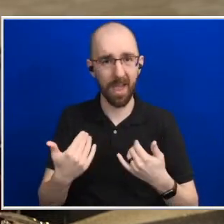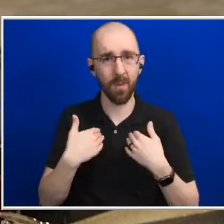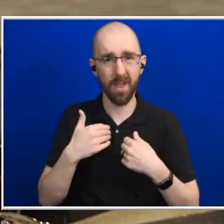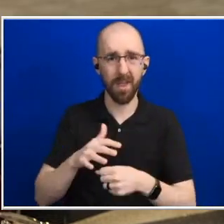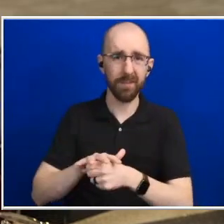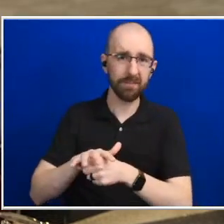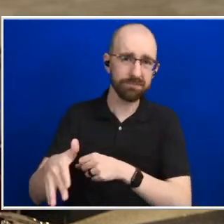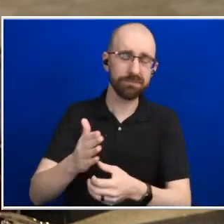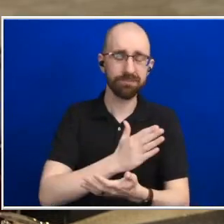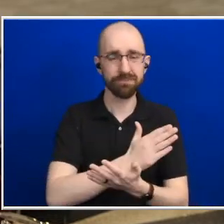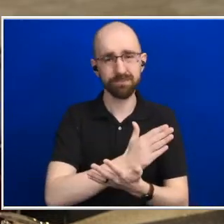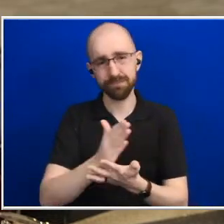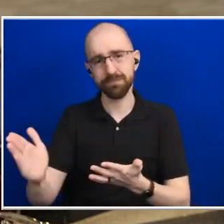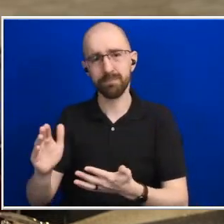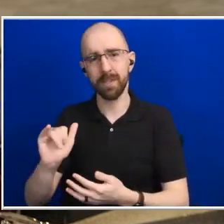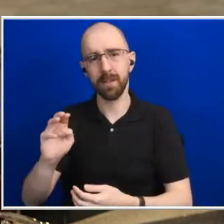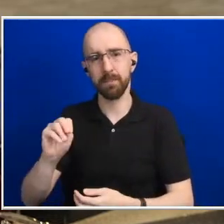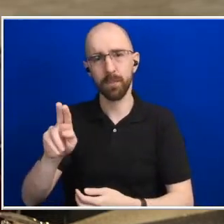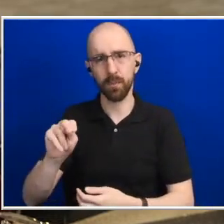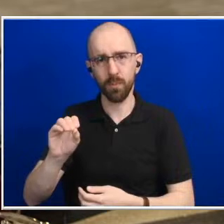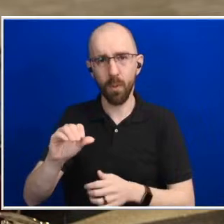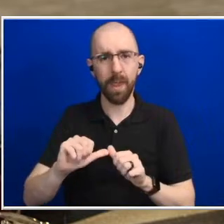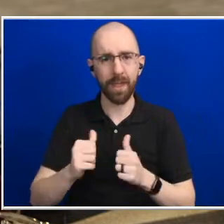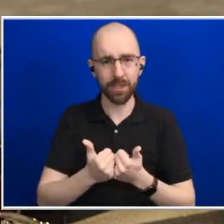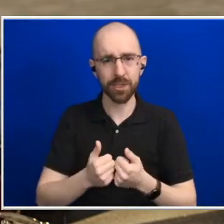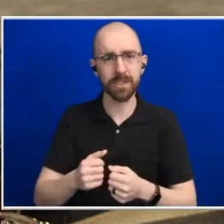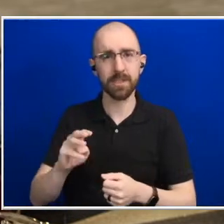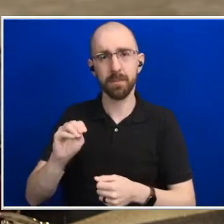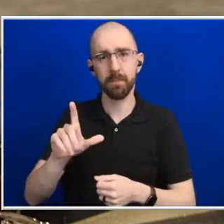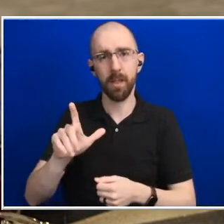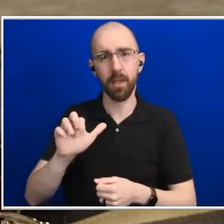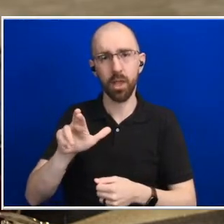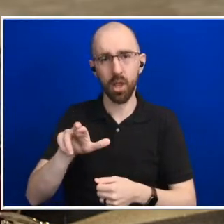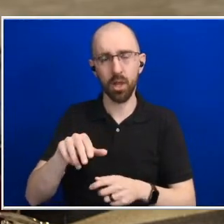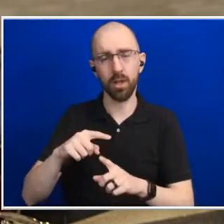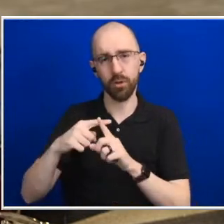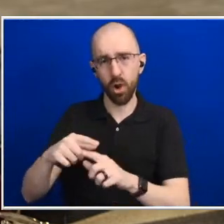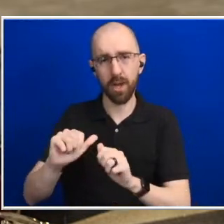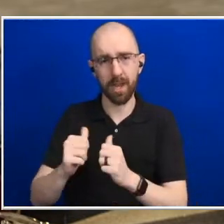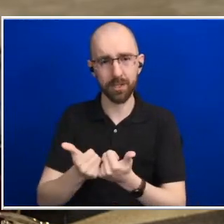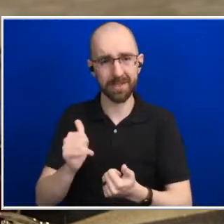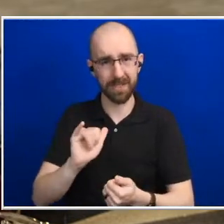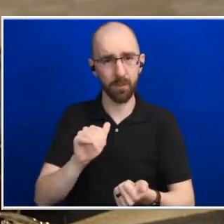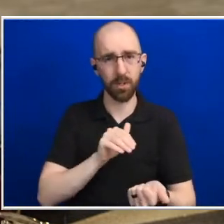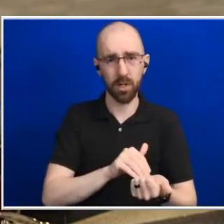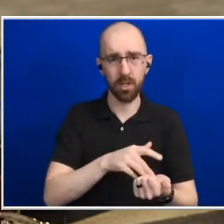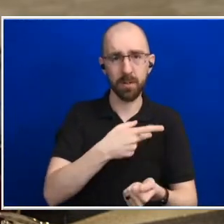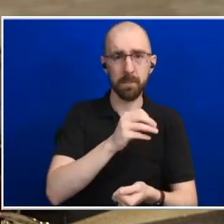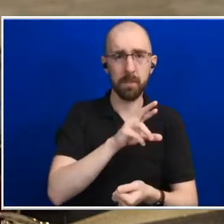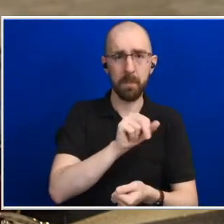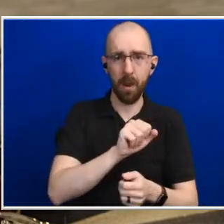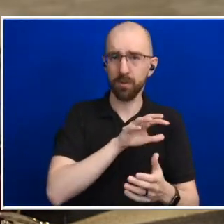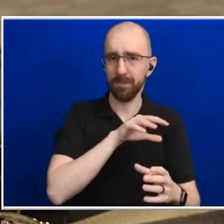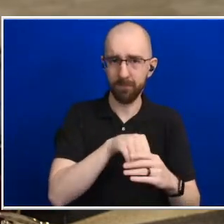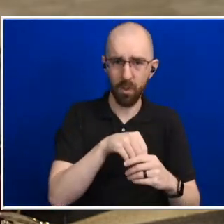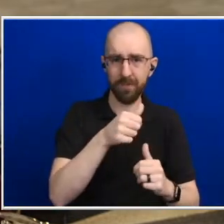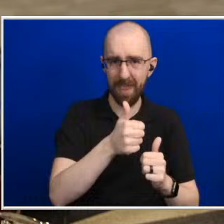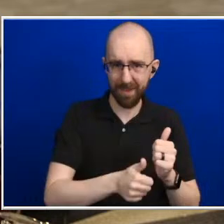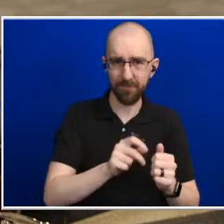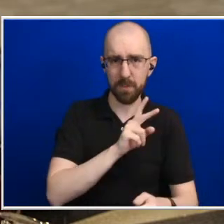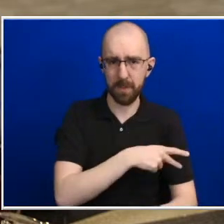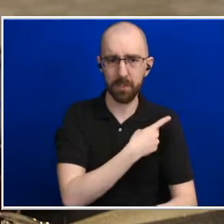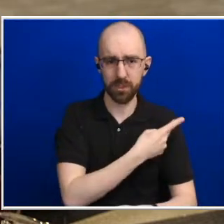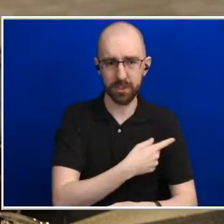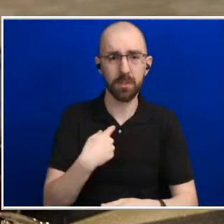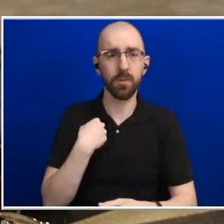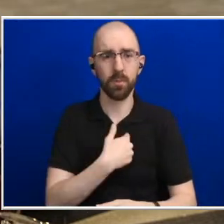immunological agents, molecular targeted agents, and that's where Dr. Powers is involved. And every single patient we present on a